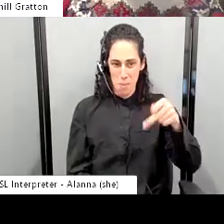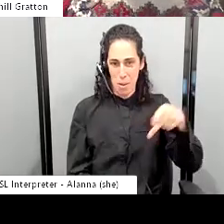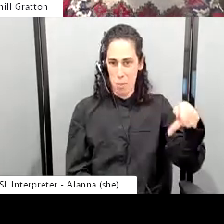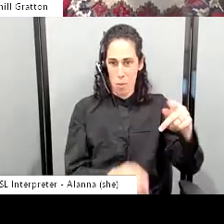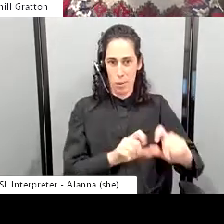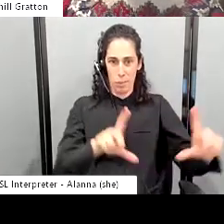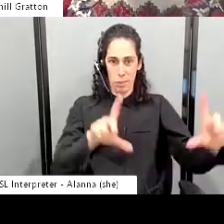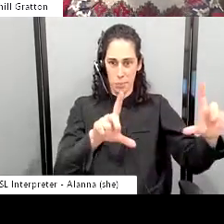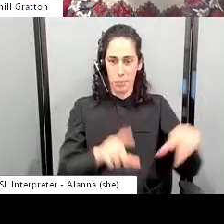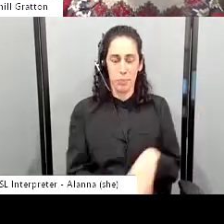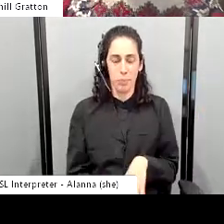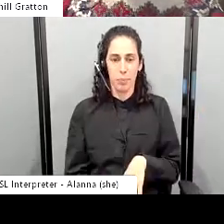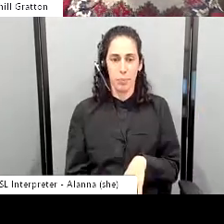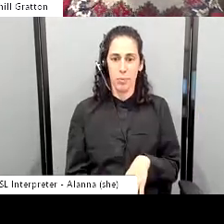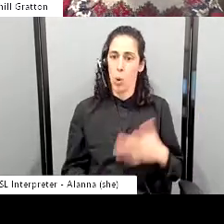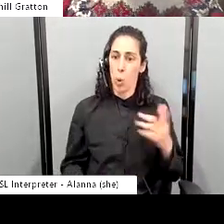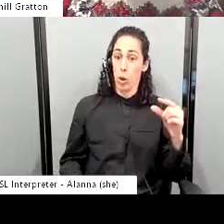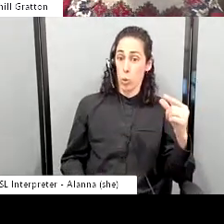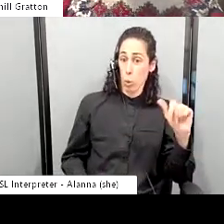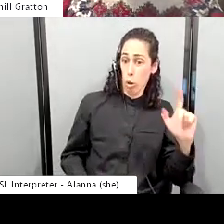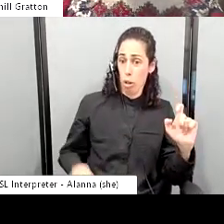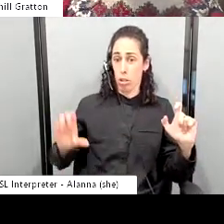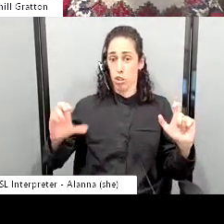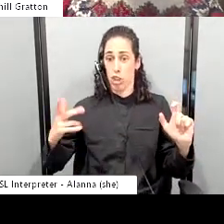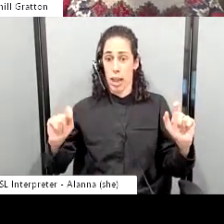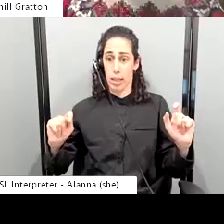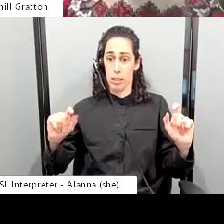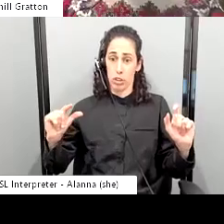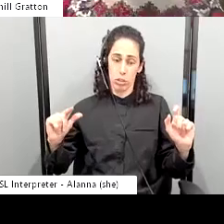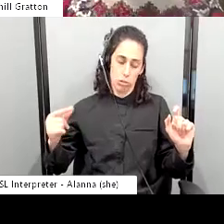really gets us to, what do we use it for? Because in some ways it's very